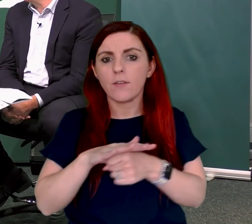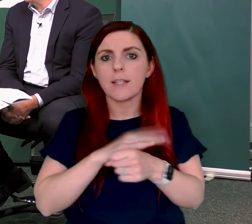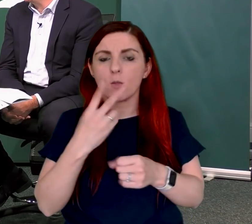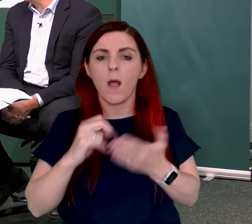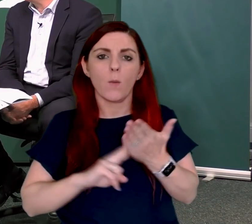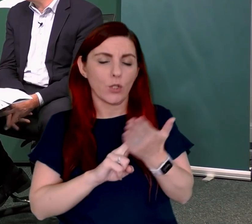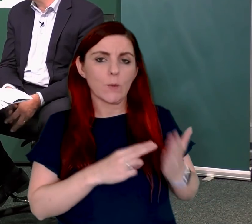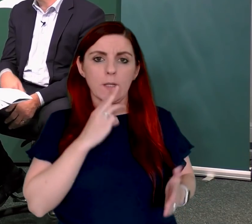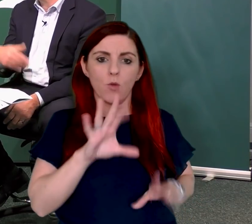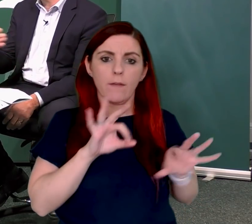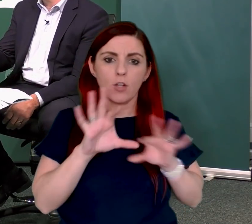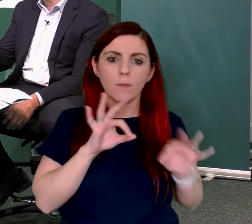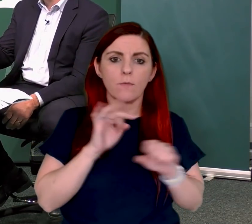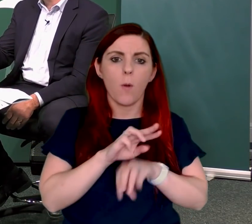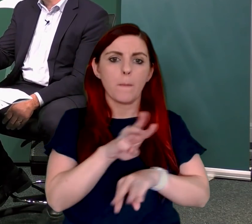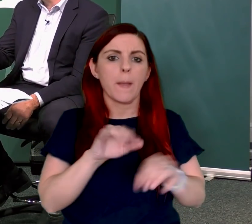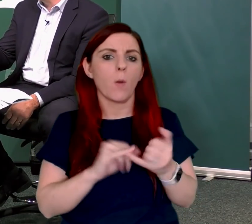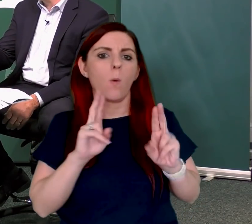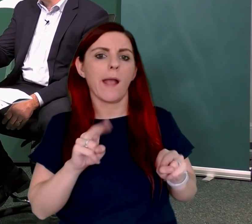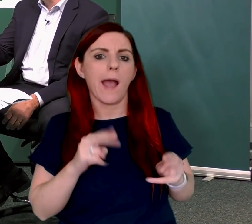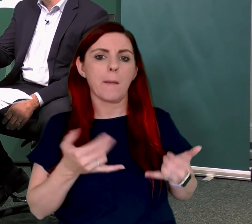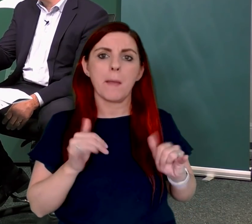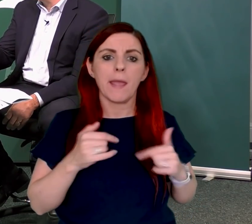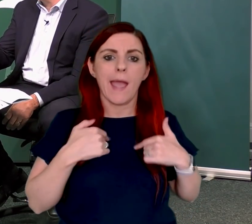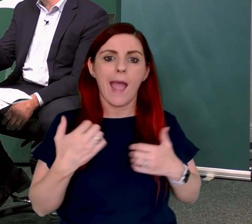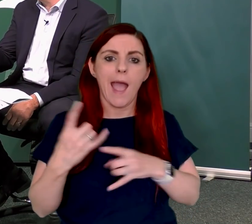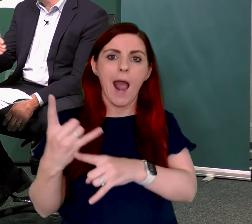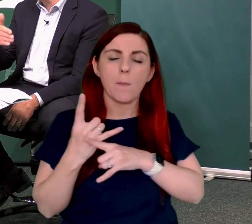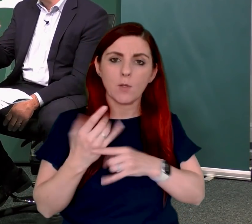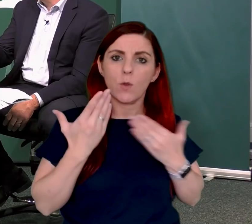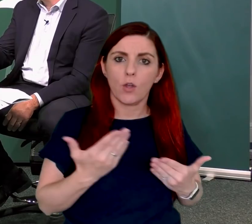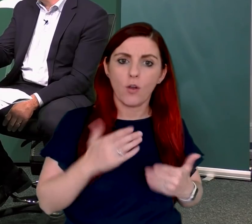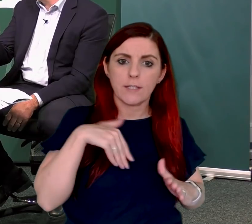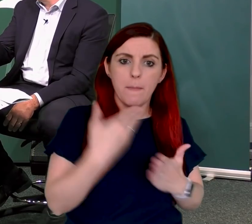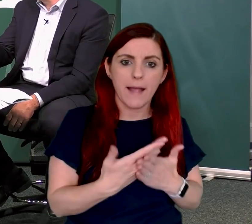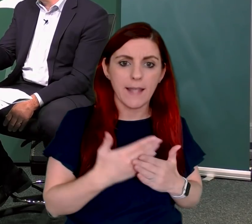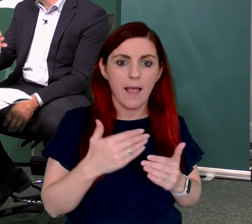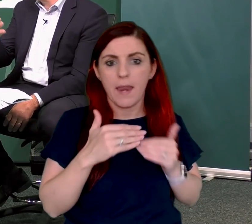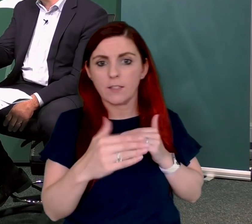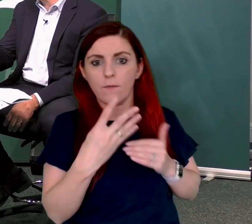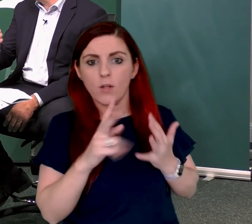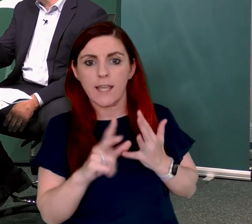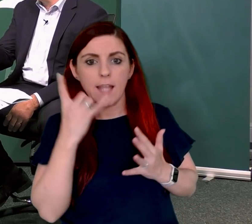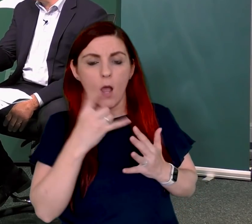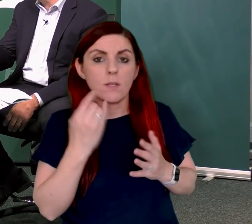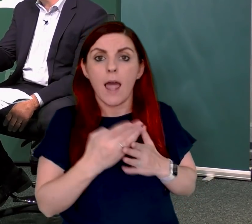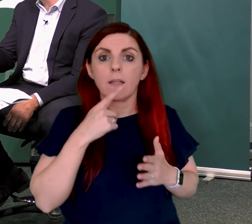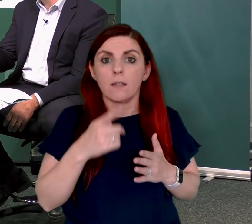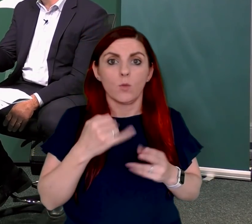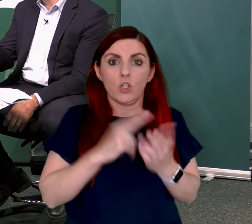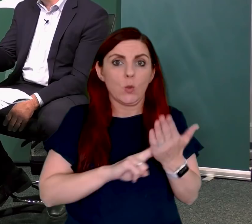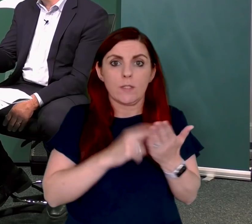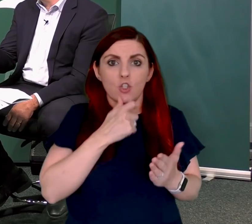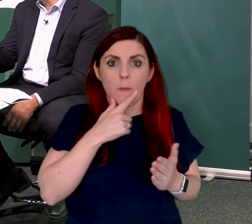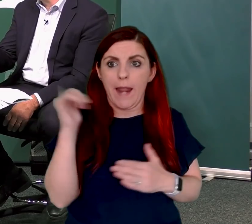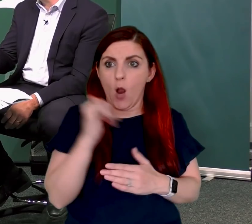options in relation to people who perhaps can assist in the current demands. And you talked about the next 48 hours. The solution in Dublin Airport was put in place in days,